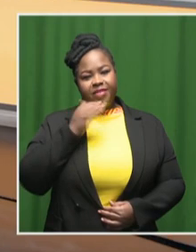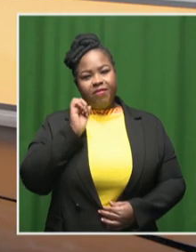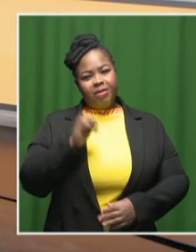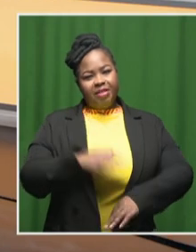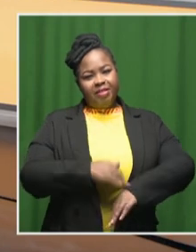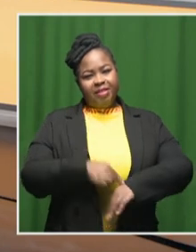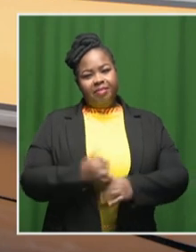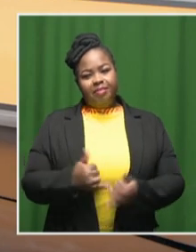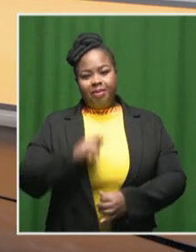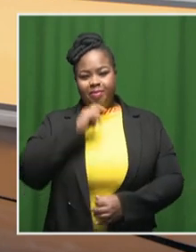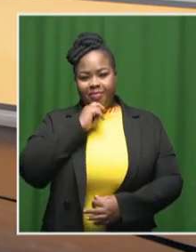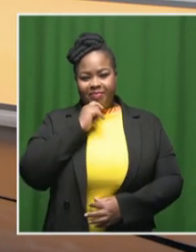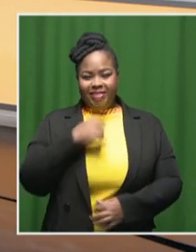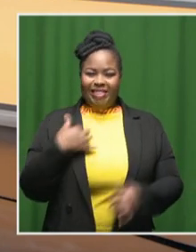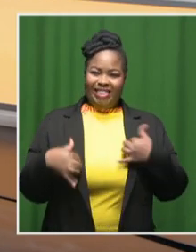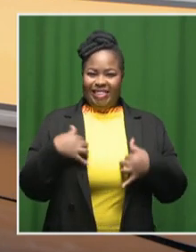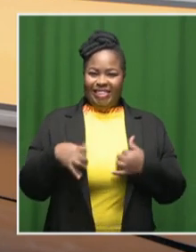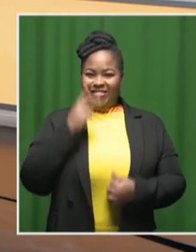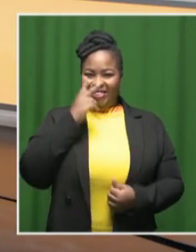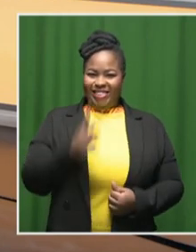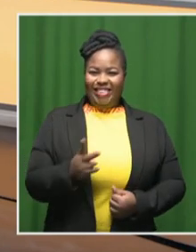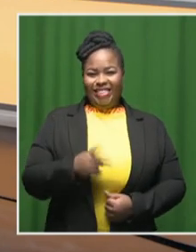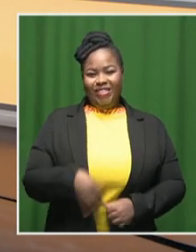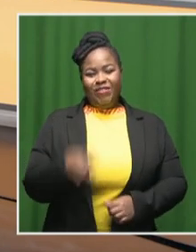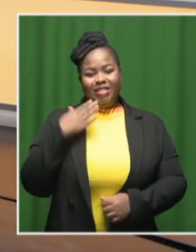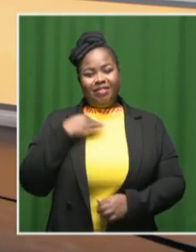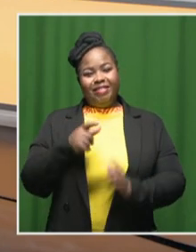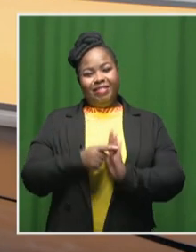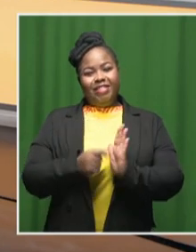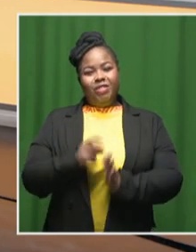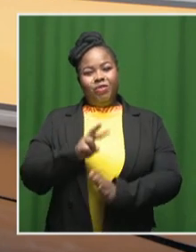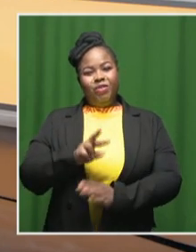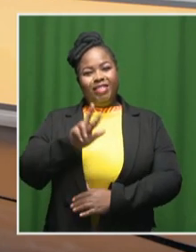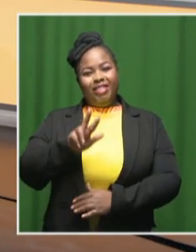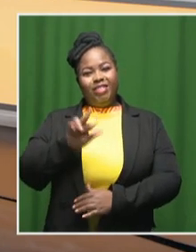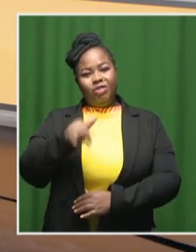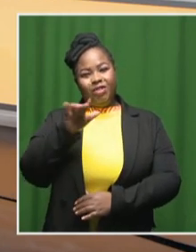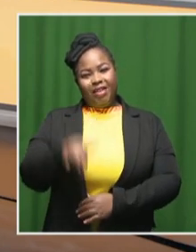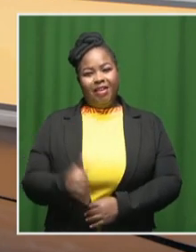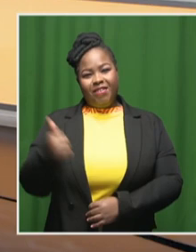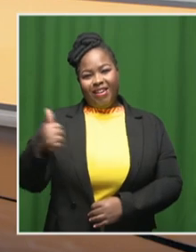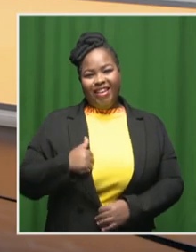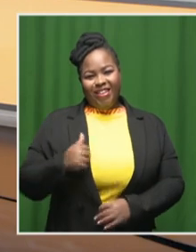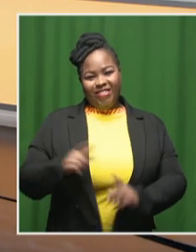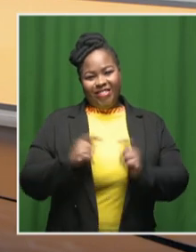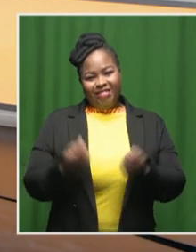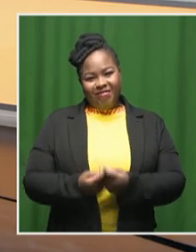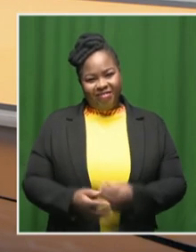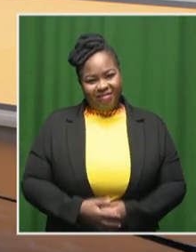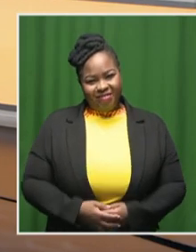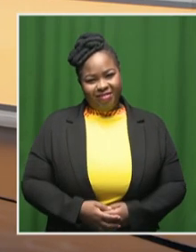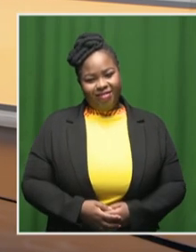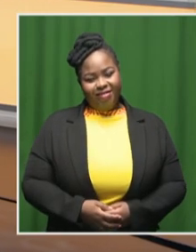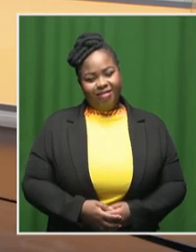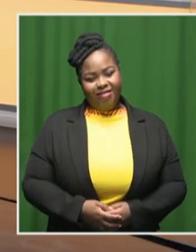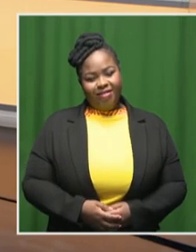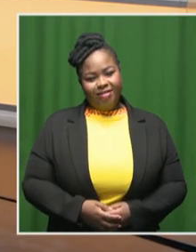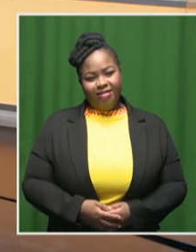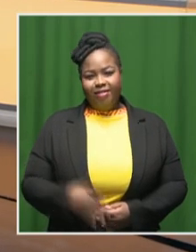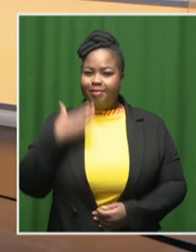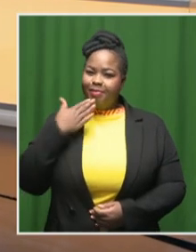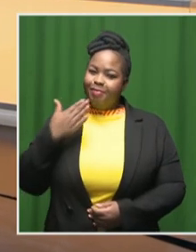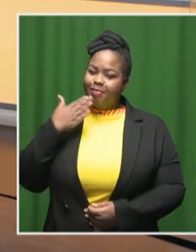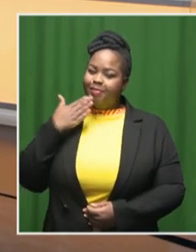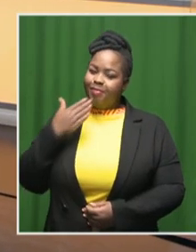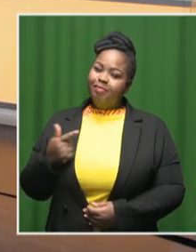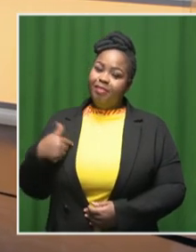time this morning. We cannot wait to see you on the courts come the 28th of July. All the best to you and the rest of the team. Thank you so